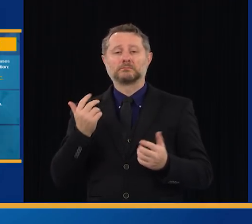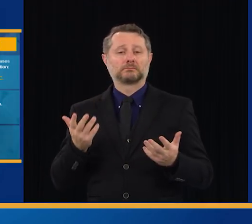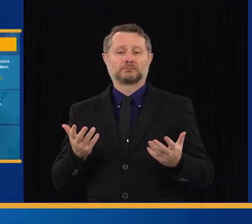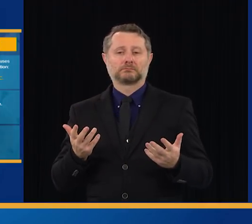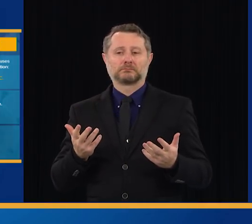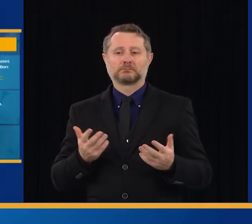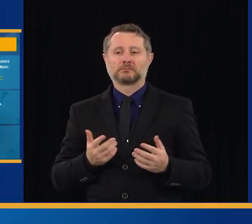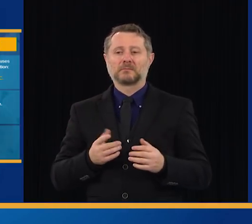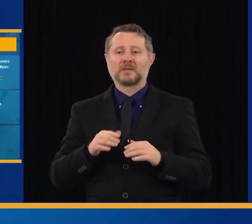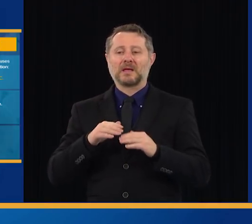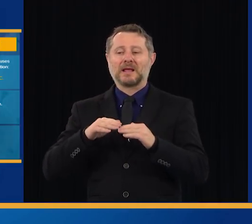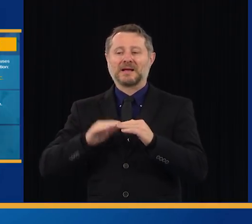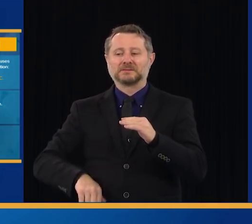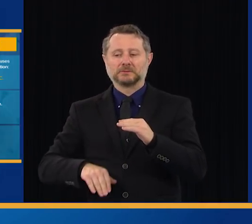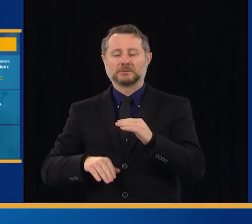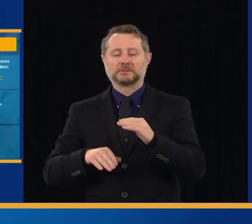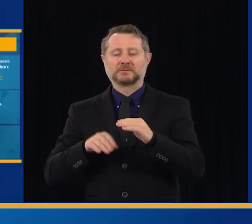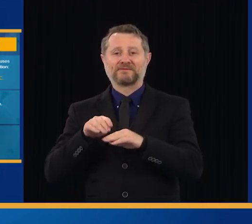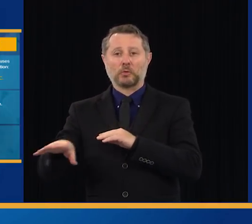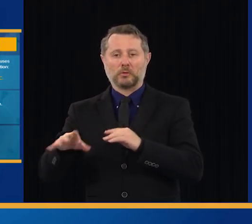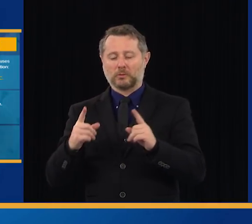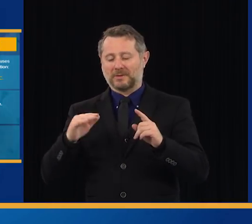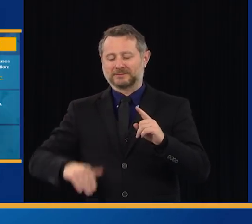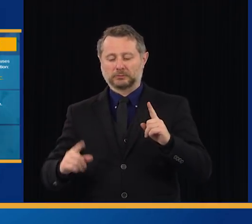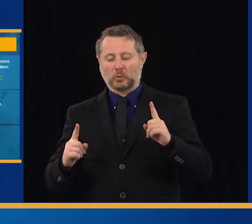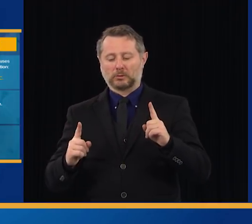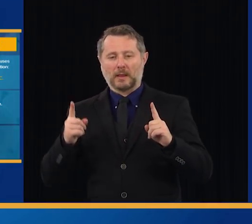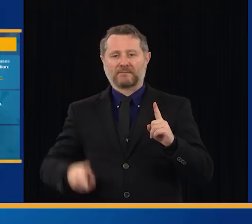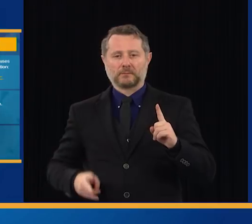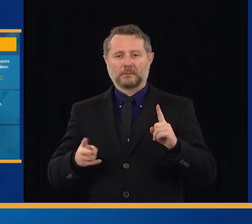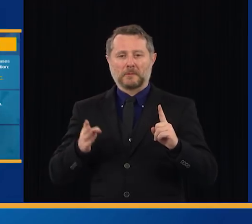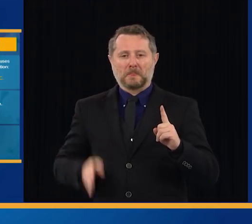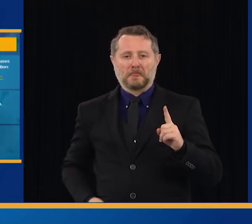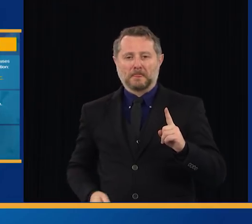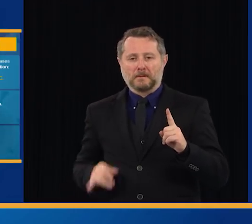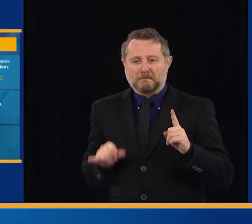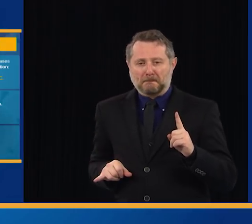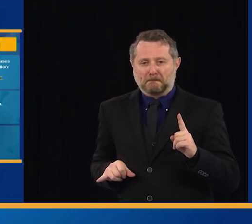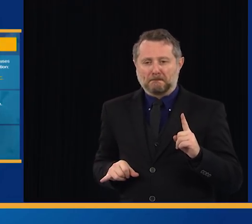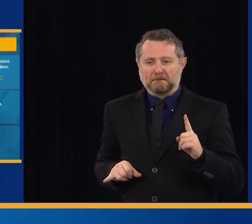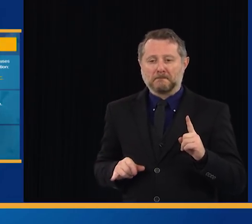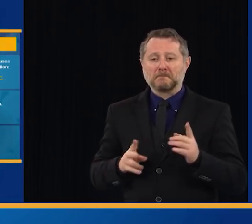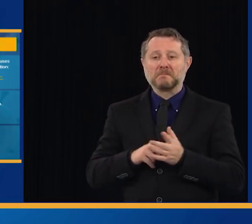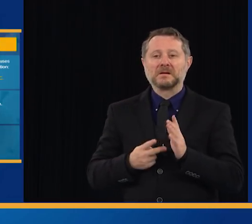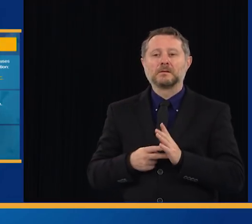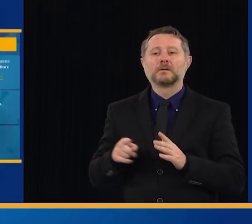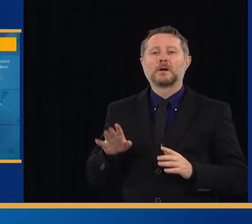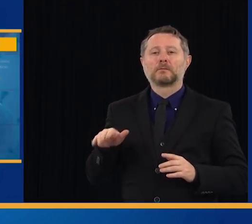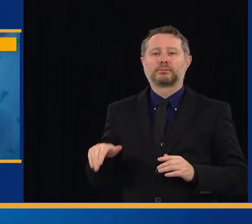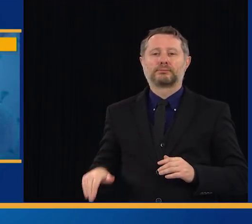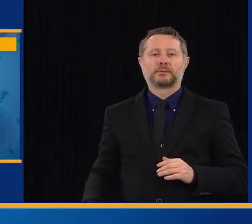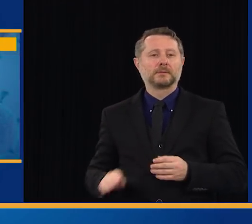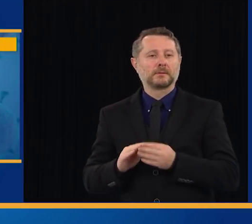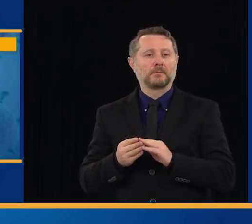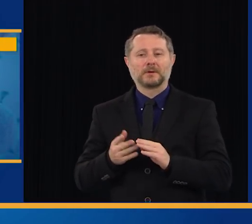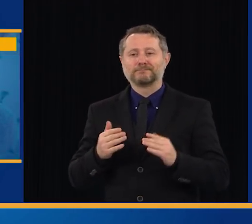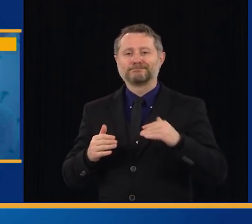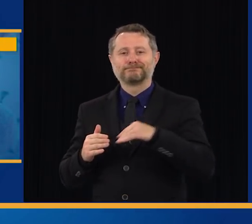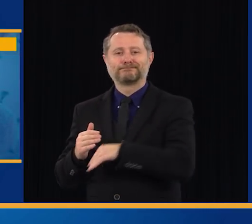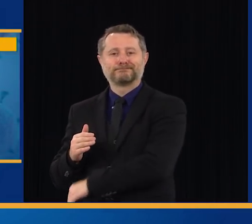person, and that is a decline of the spread of the virus, and that's what we're shooting